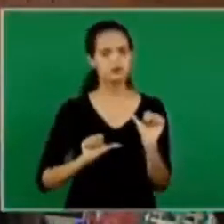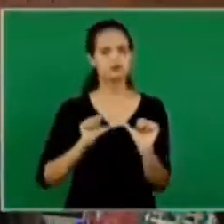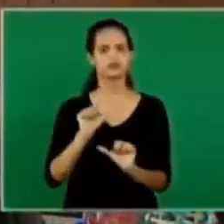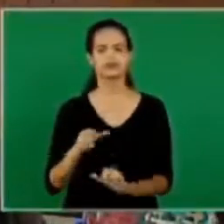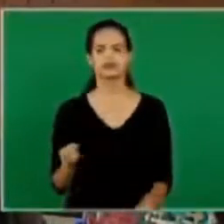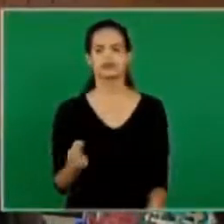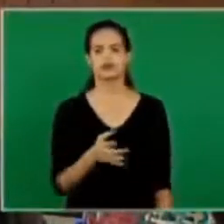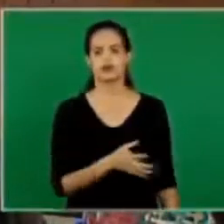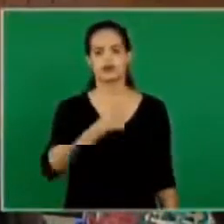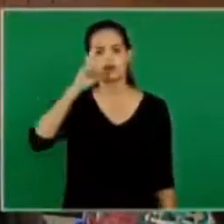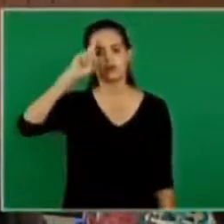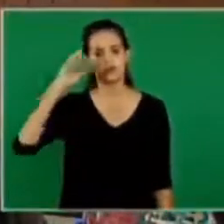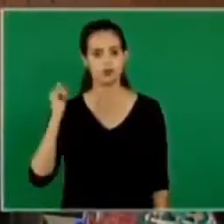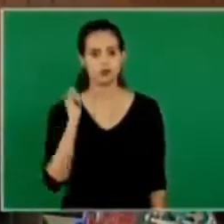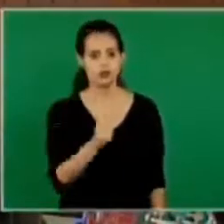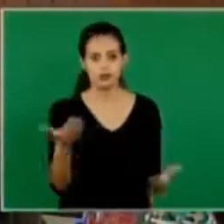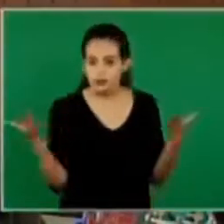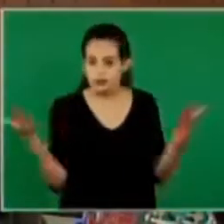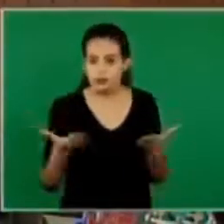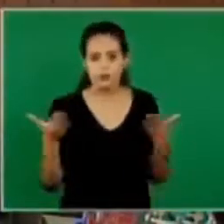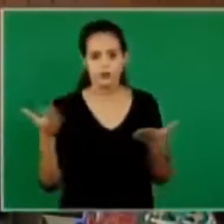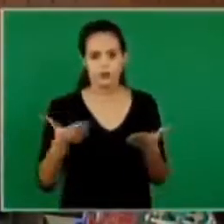I'm changing you, Jacob.